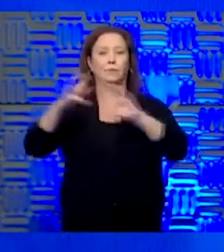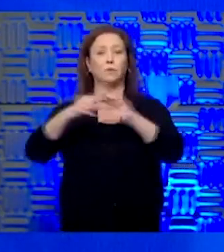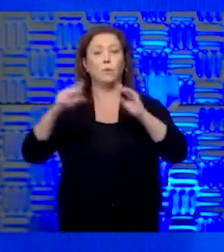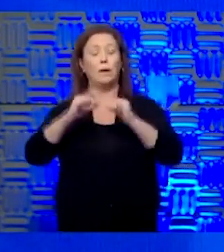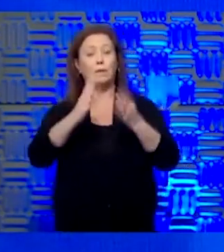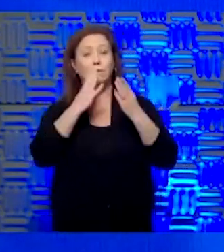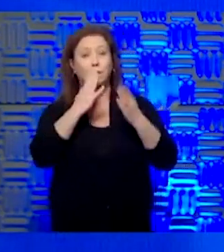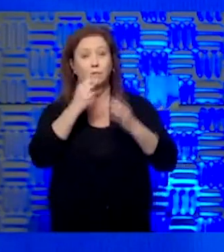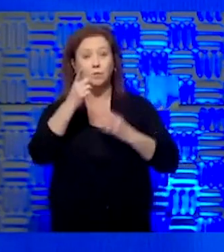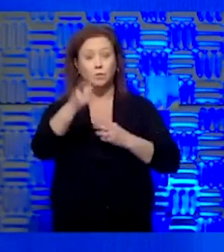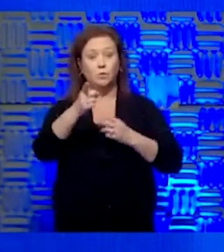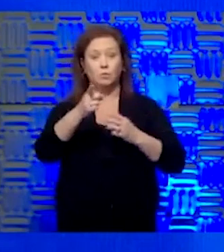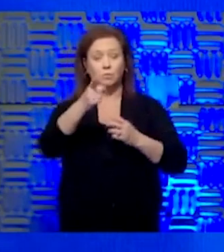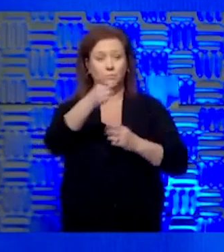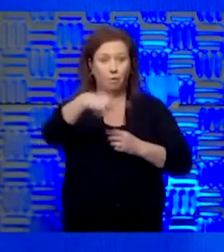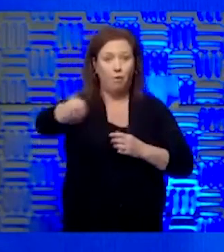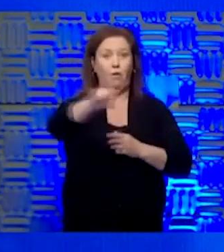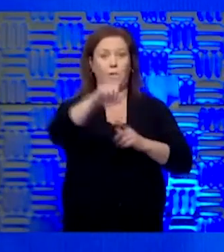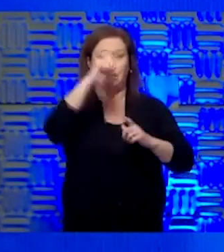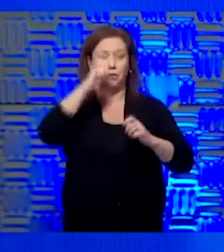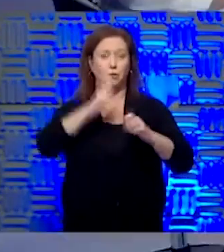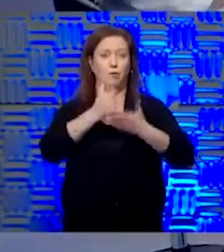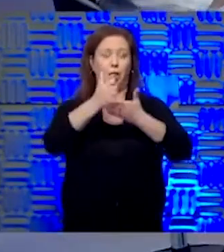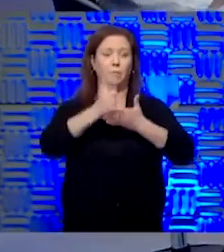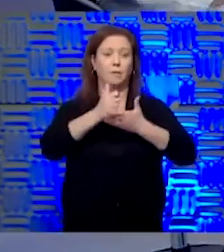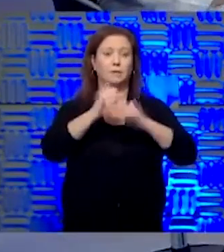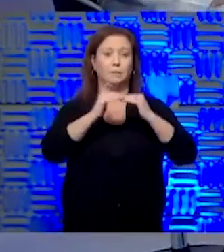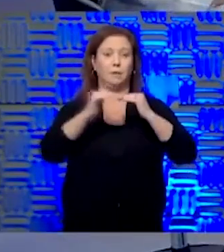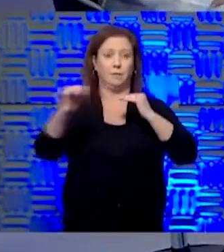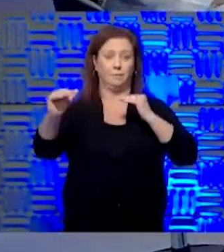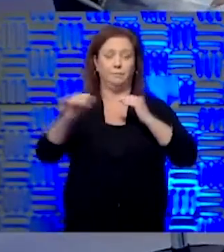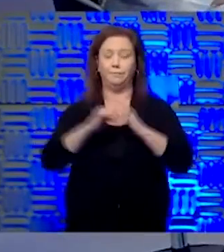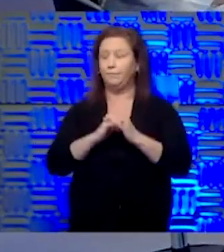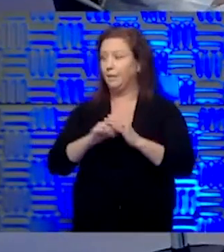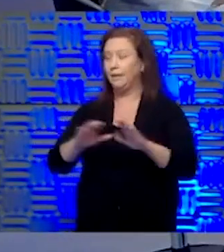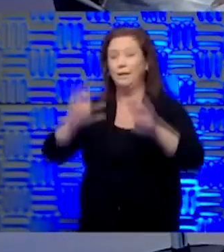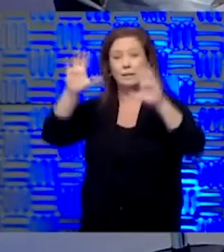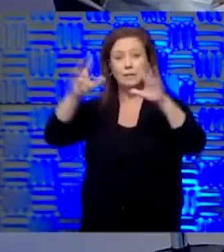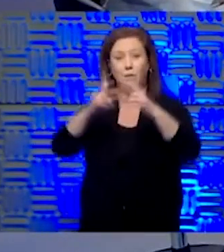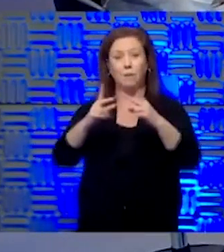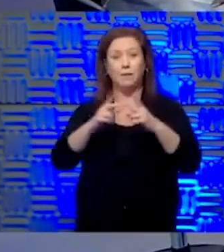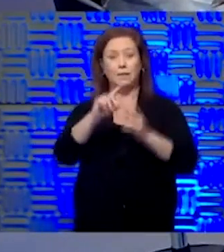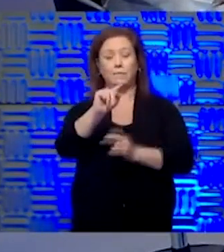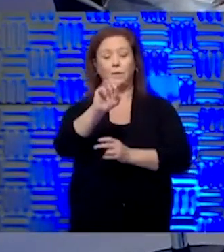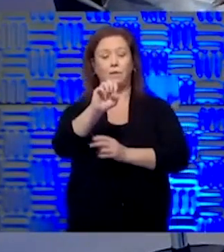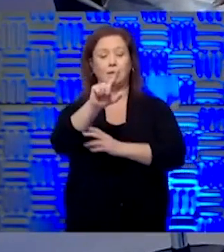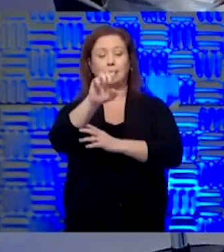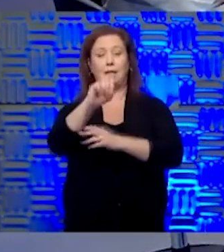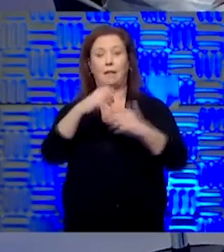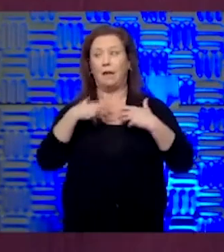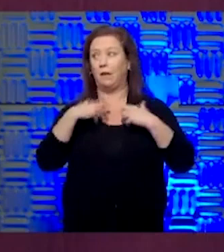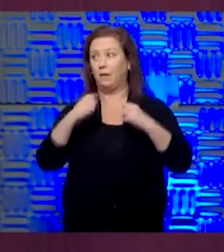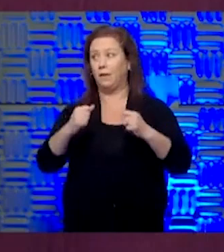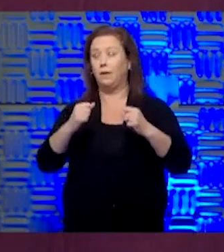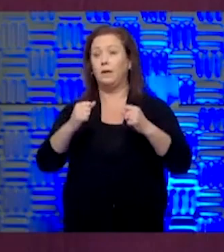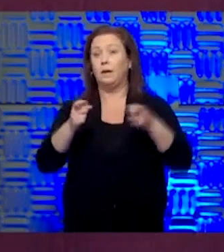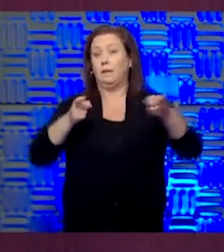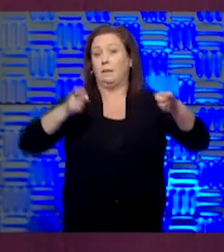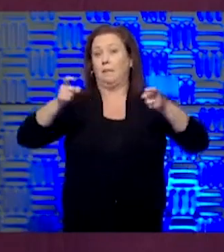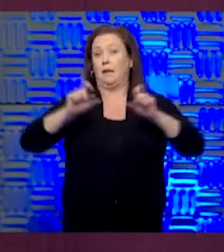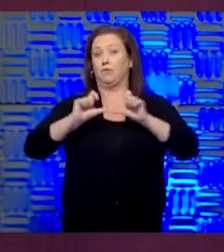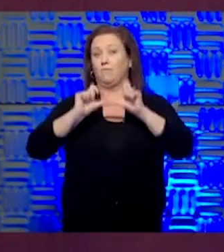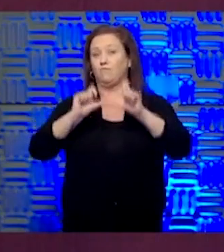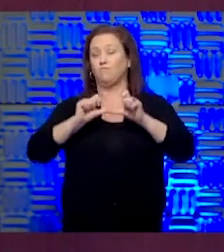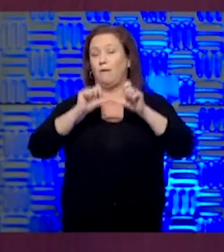you because you helped us bend the curve. This is also a little plug here for telehealth. This is a great place for telehealth, right? For the management of chronic